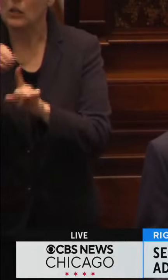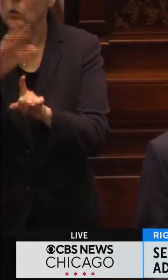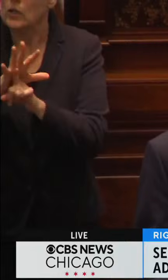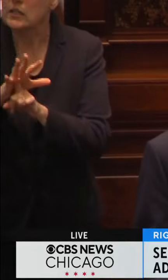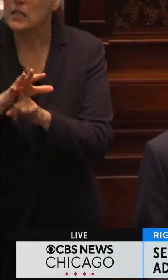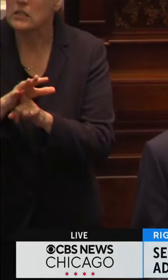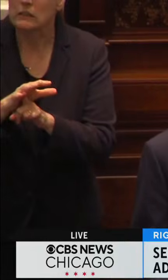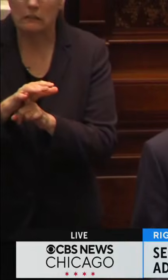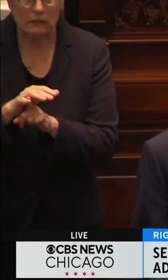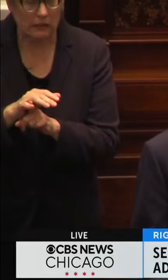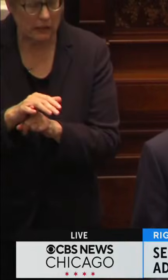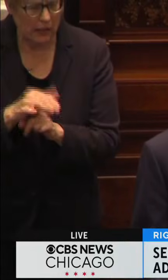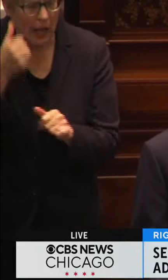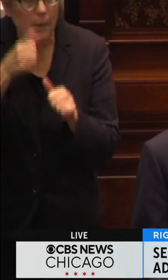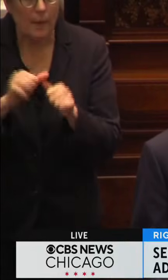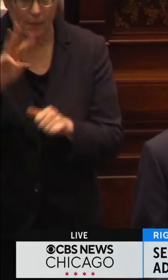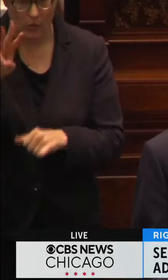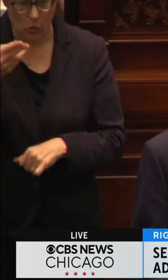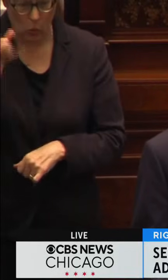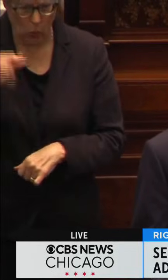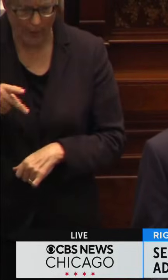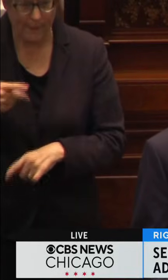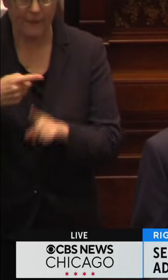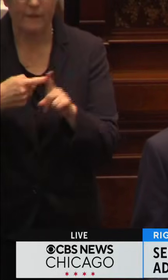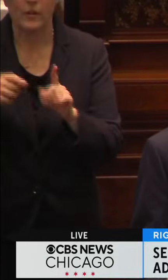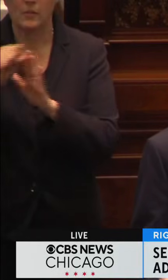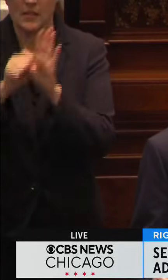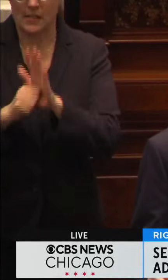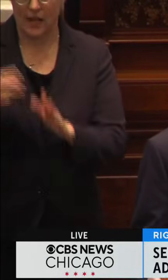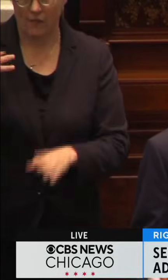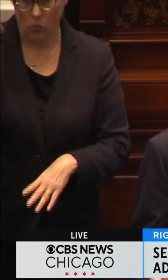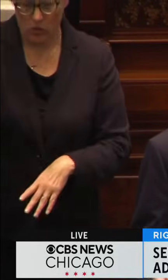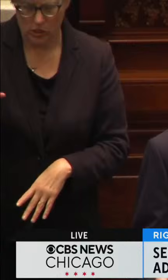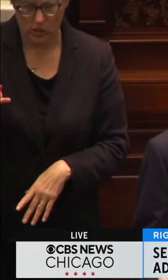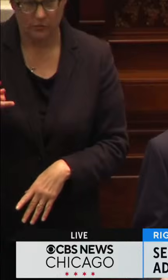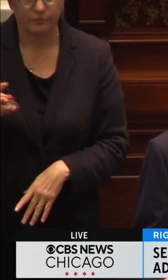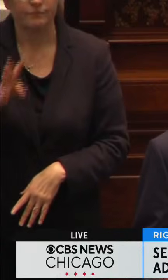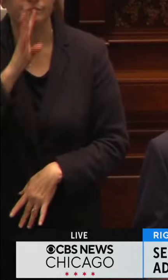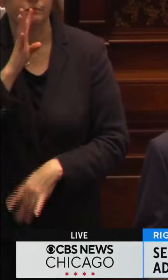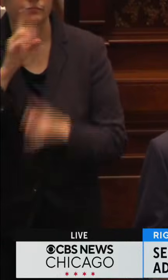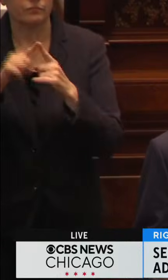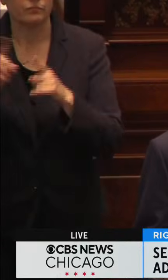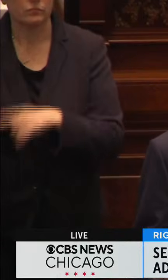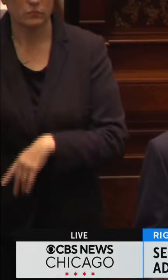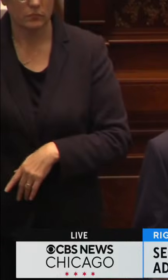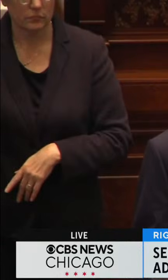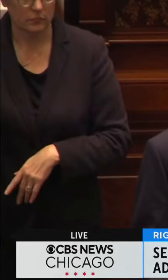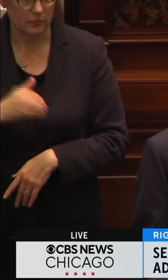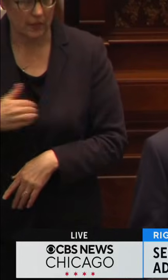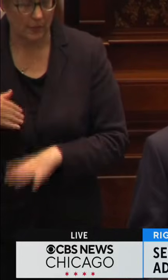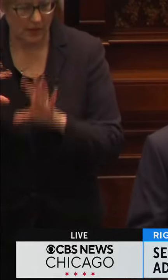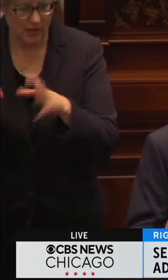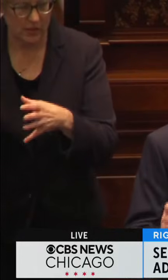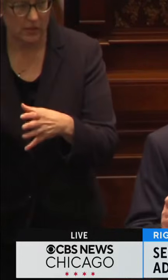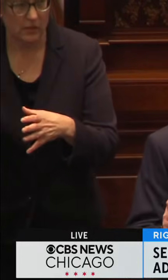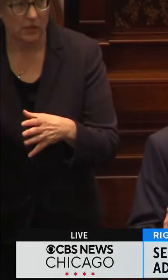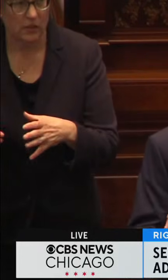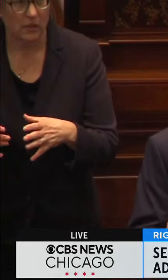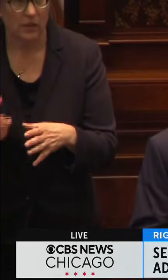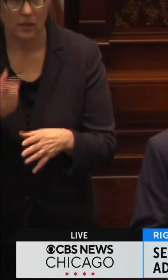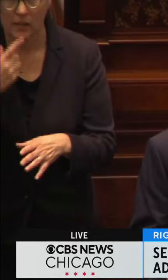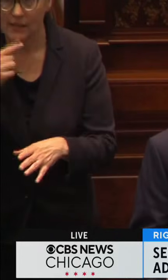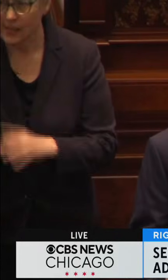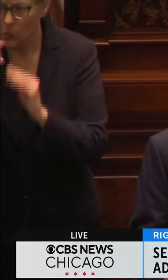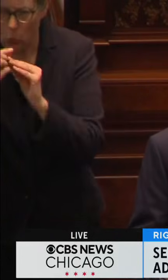whip of the House, Tom Foley from the state of Washington, spoke to the Democratic new members and basically said to them, one last